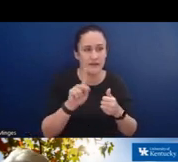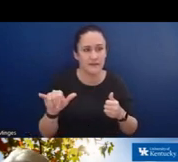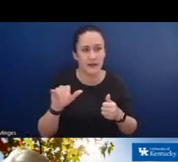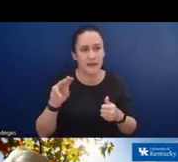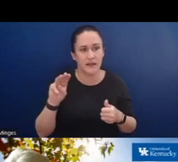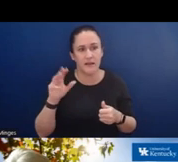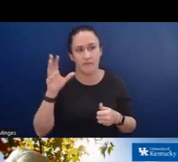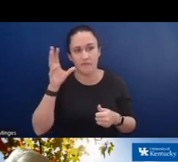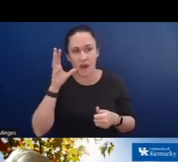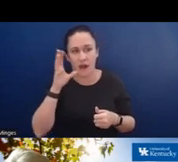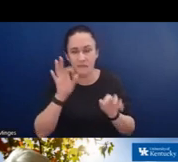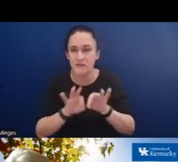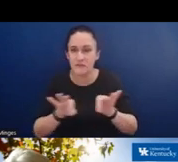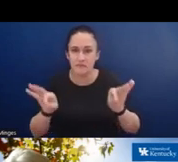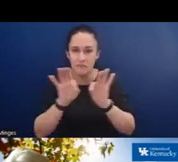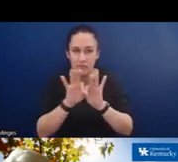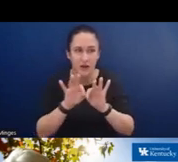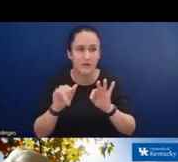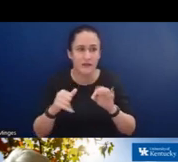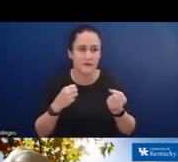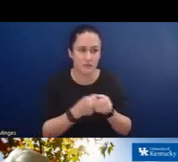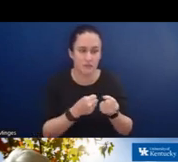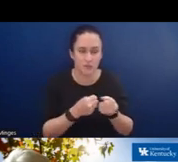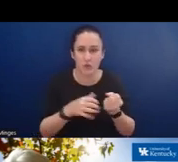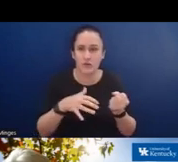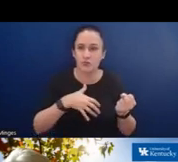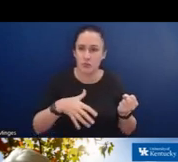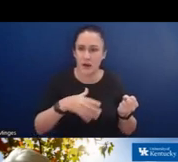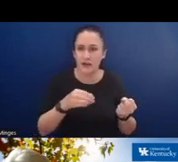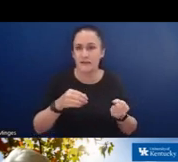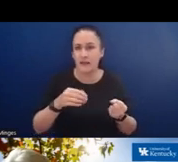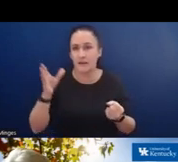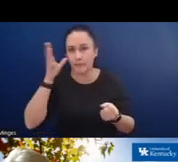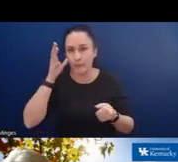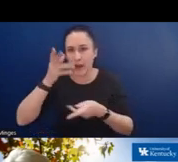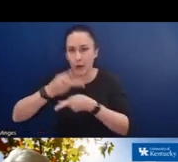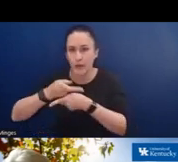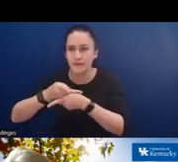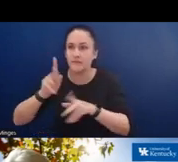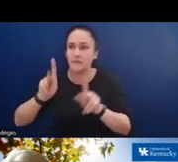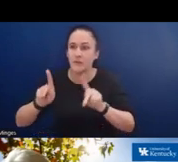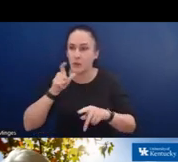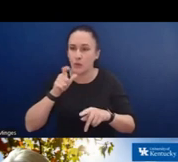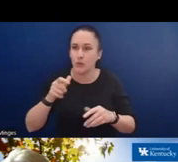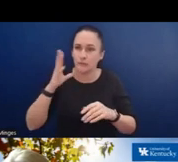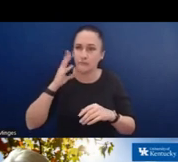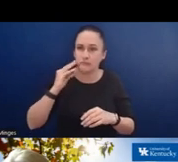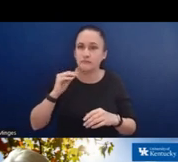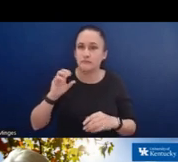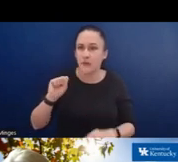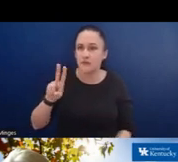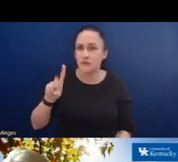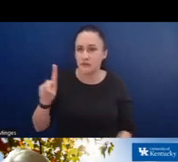Matter, who support pregnant and parenting people with substance use disorders.